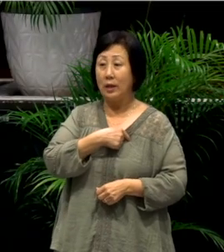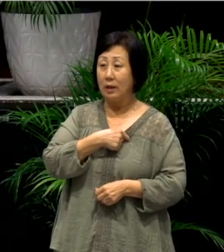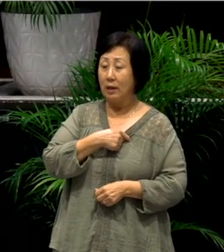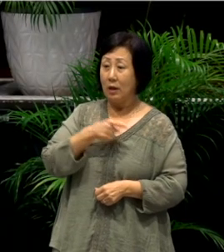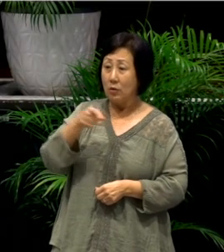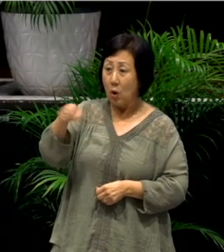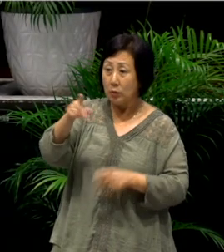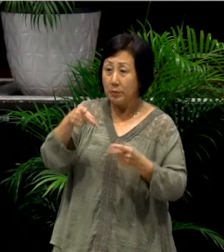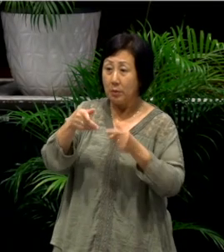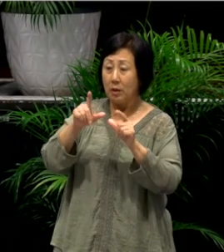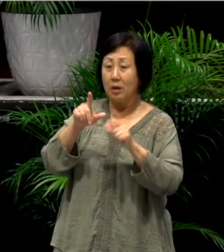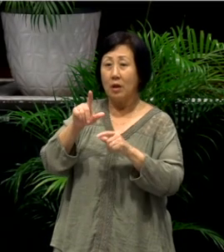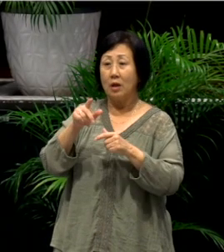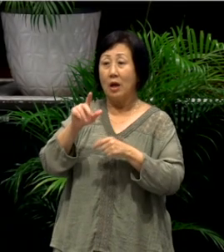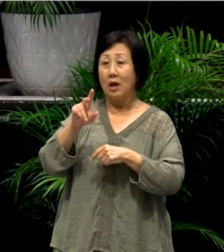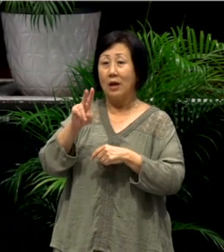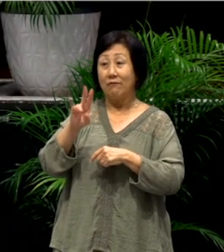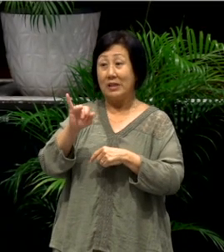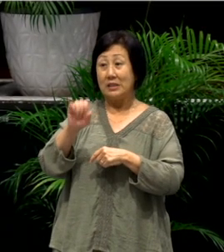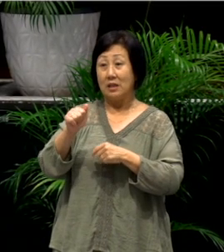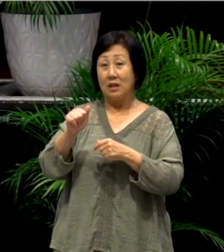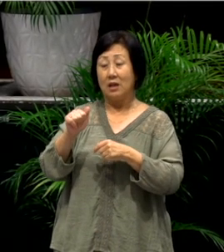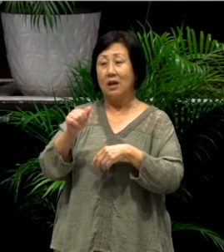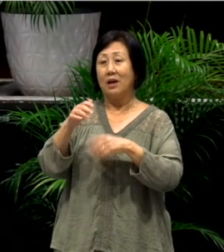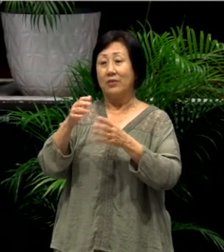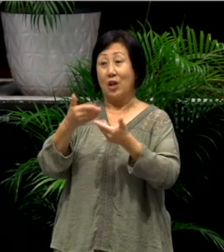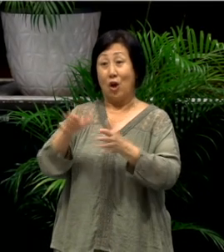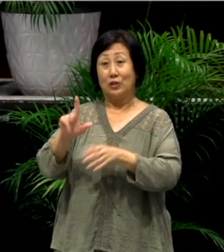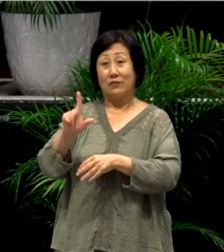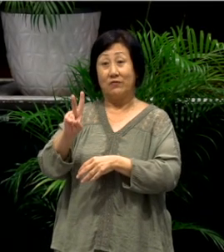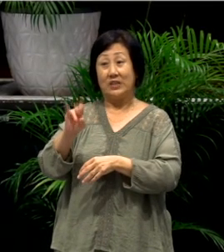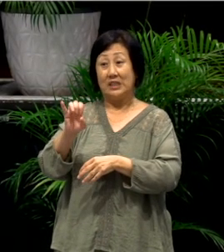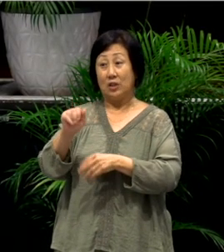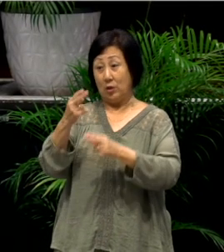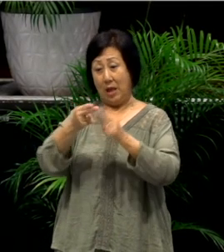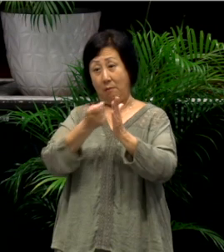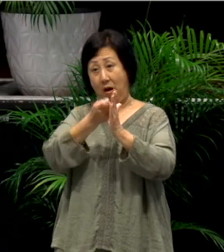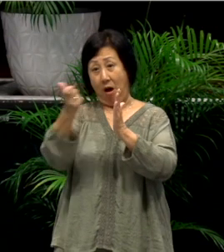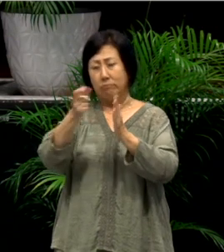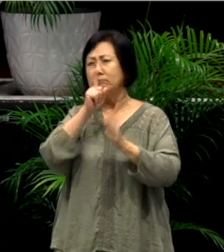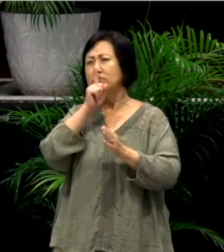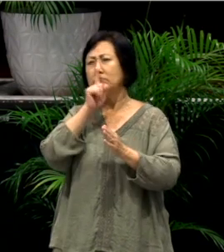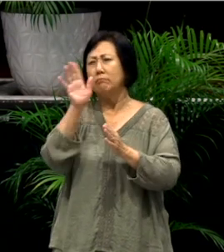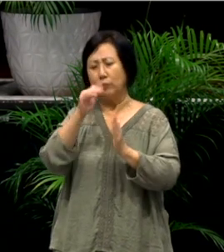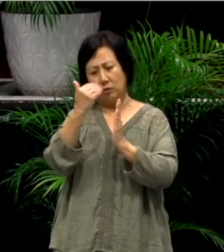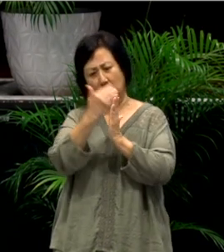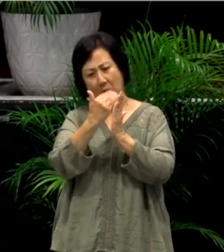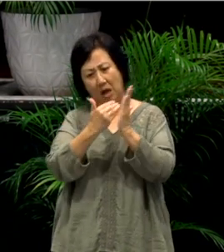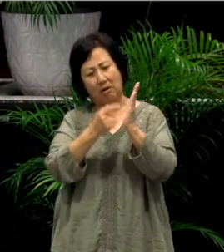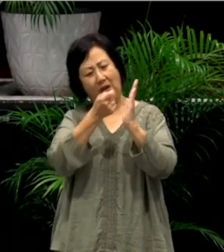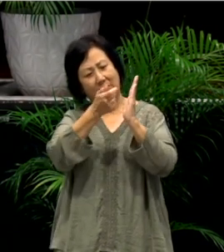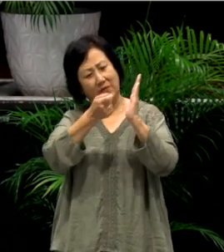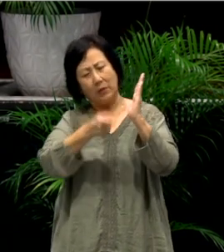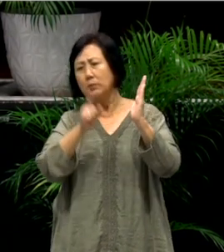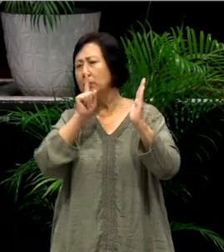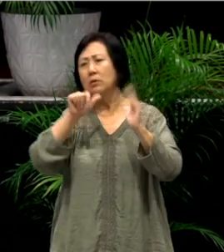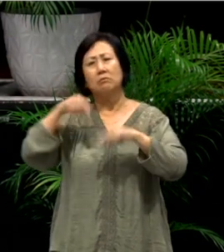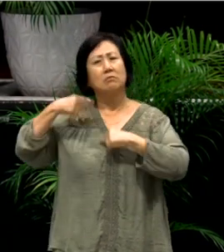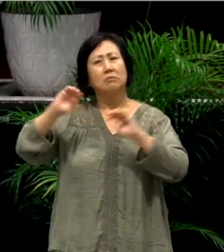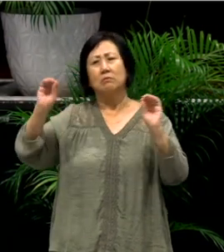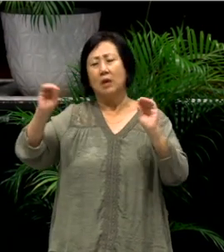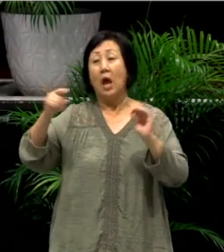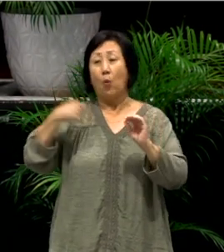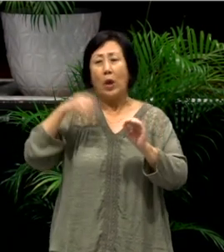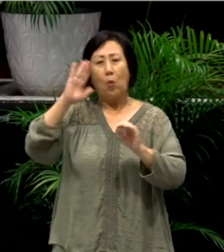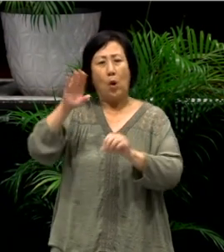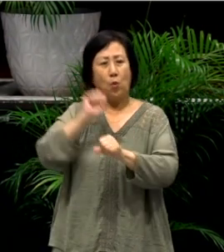have lost their visa off our enrollment agendas or our rosters. That's not something that we've done. And we